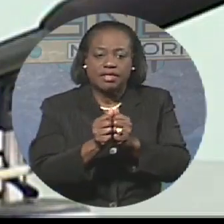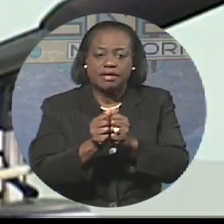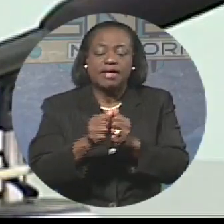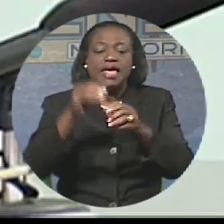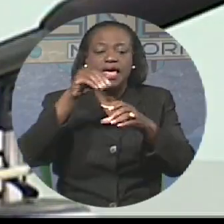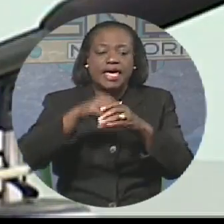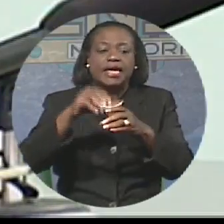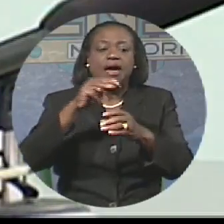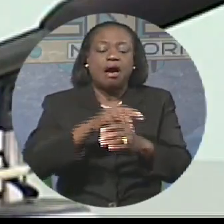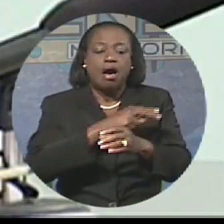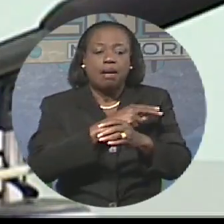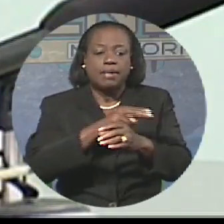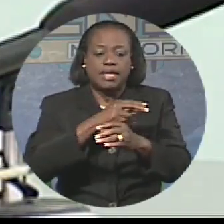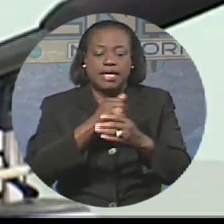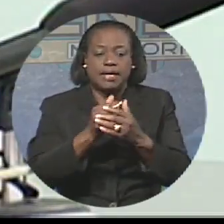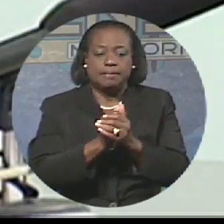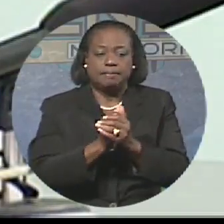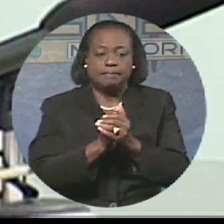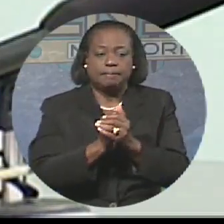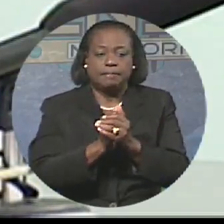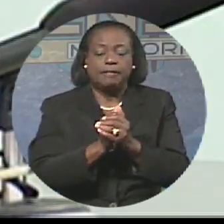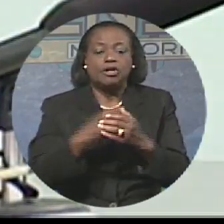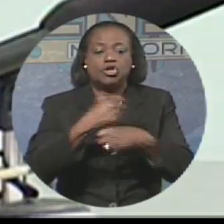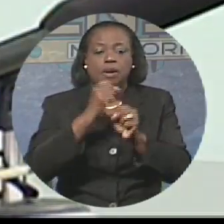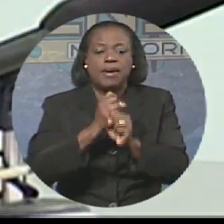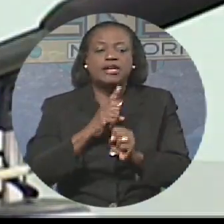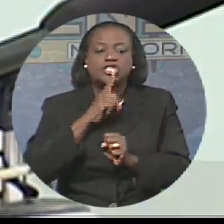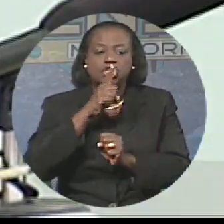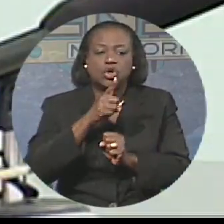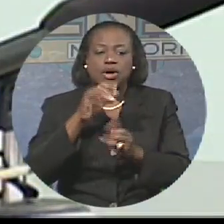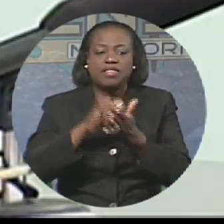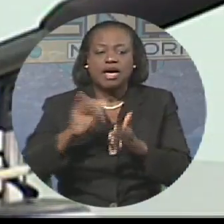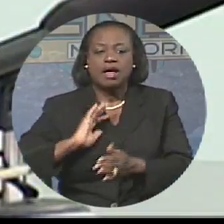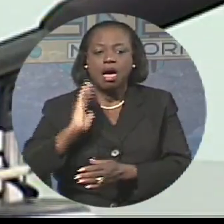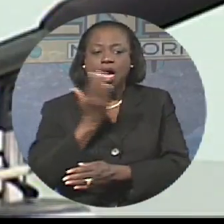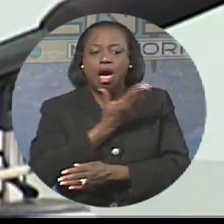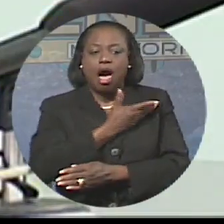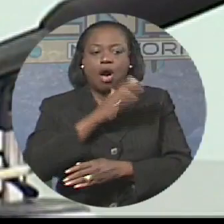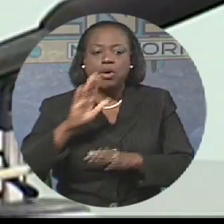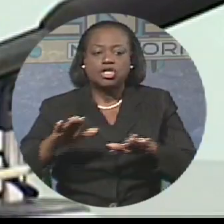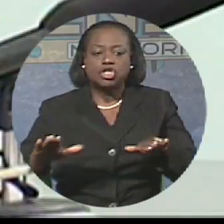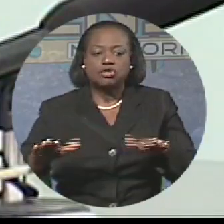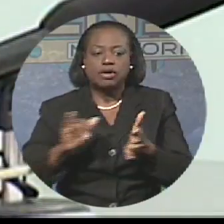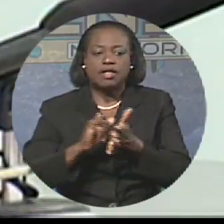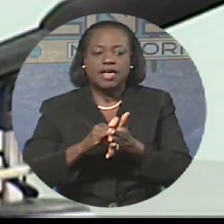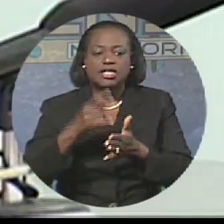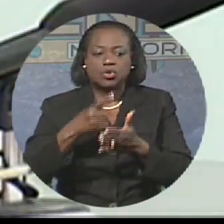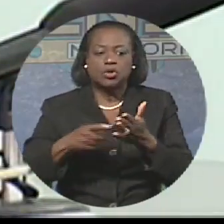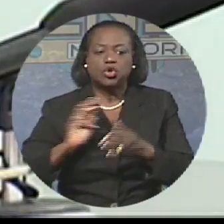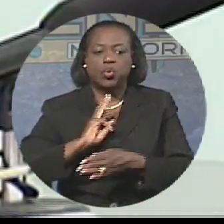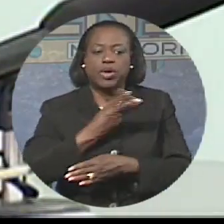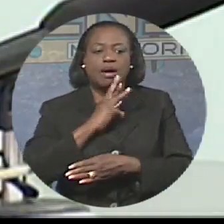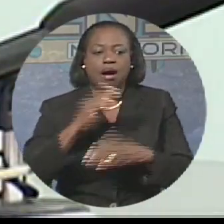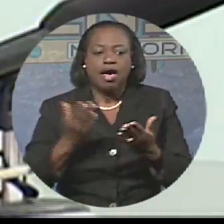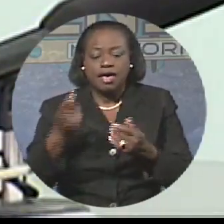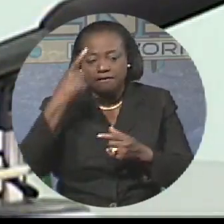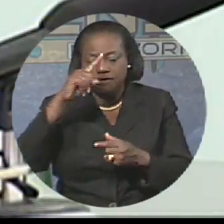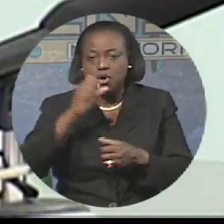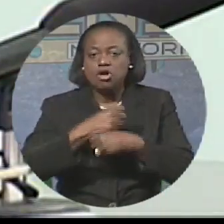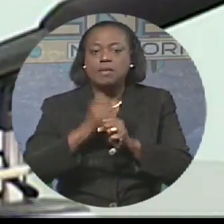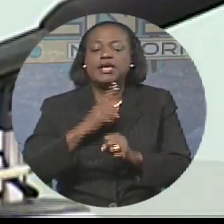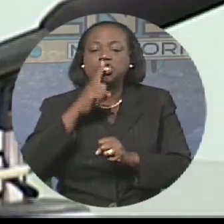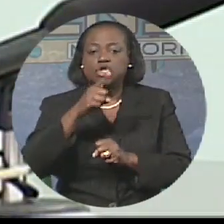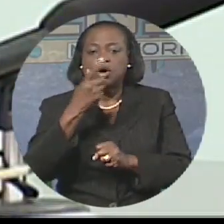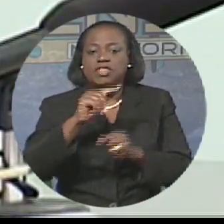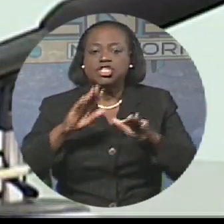in consultation and collaboration to make sure that our children, and that's what all of us are here for, to make sure that the children